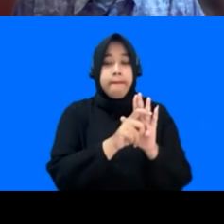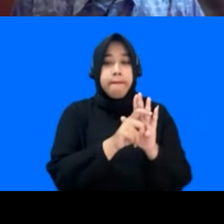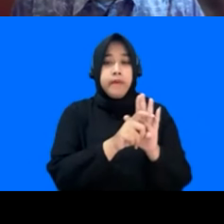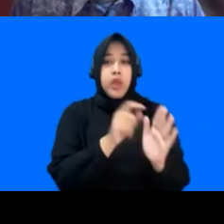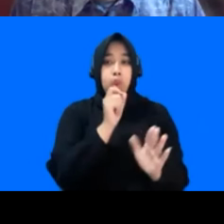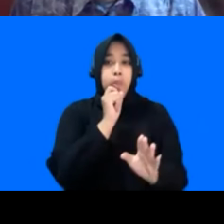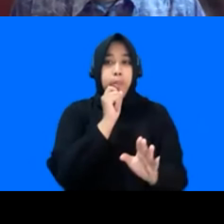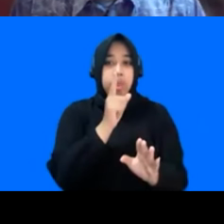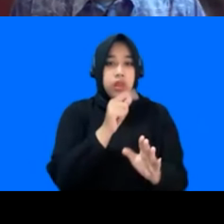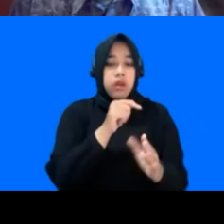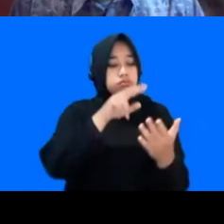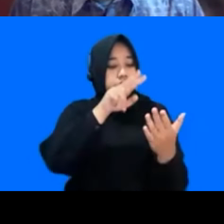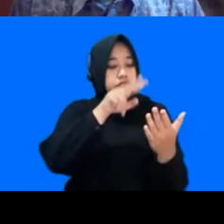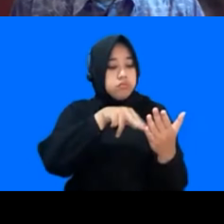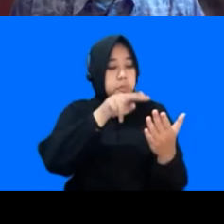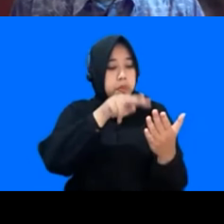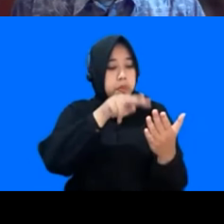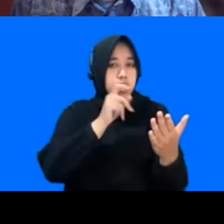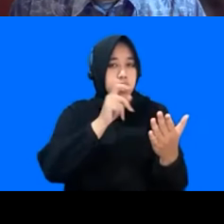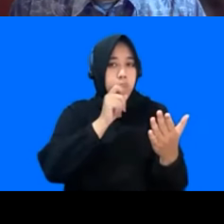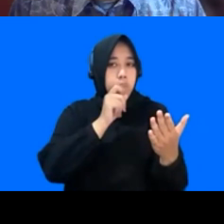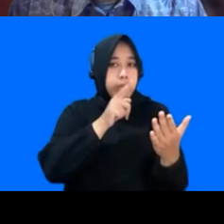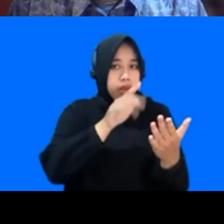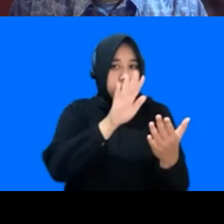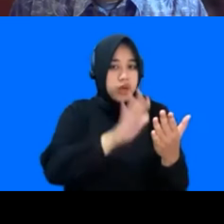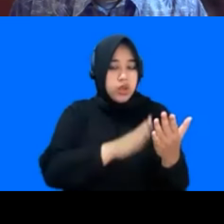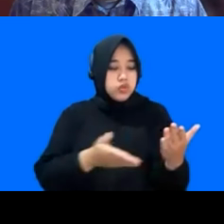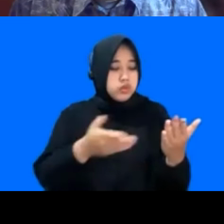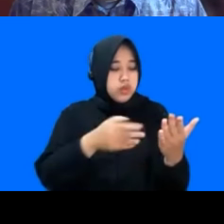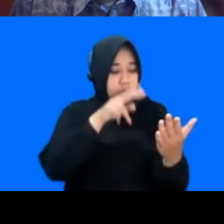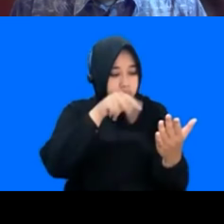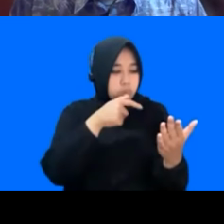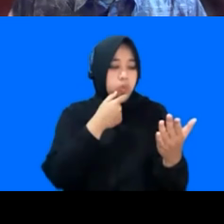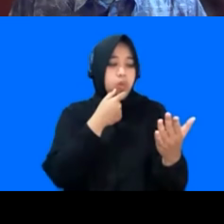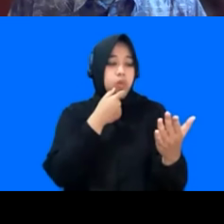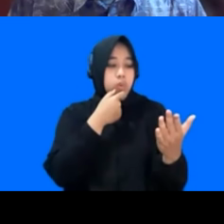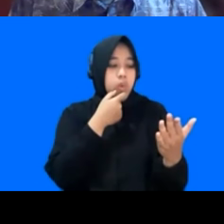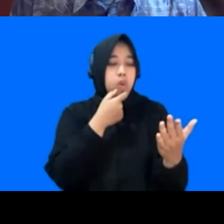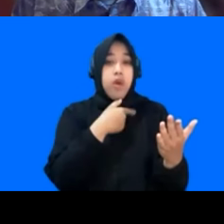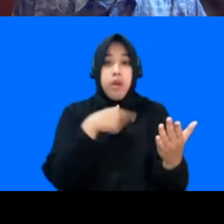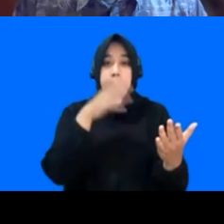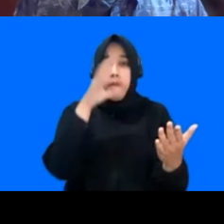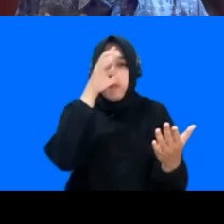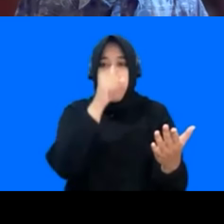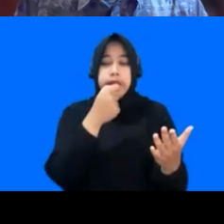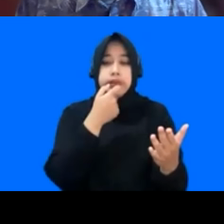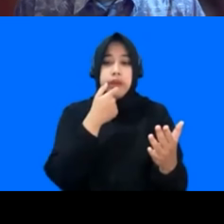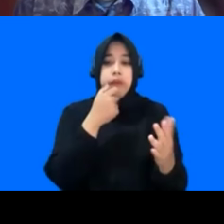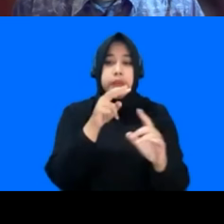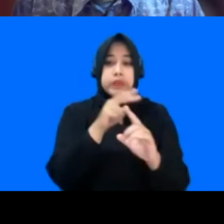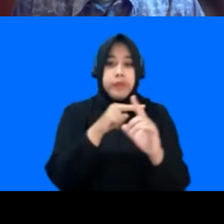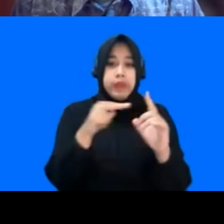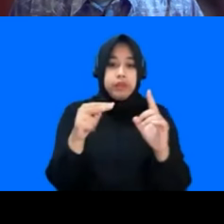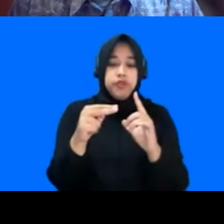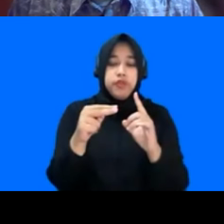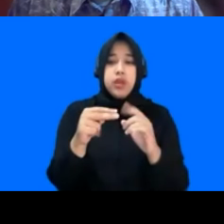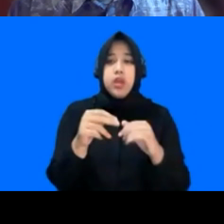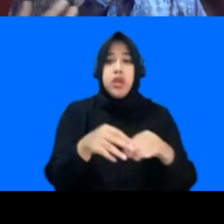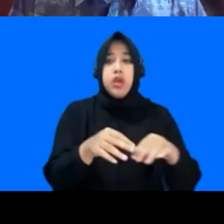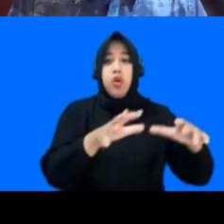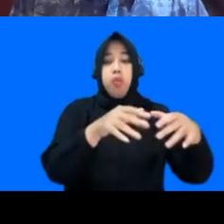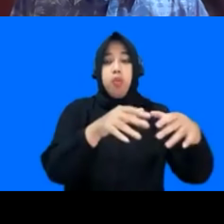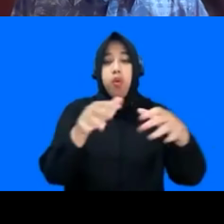to understand how different stakeholders perceive what is going on. And this is one way we